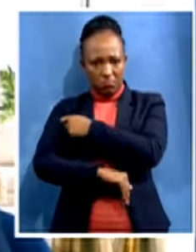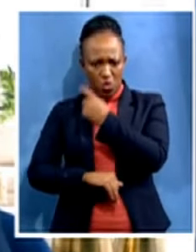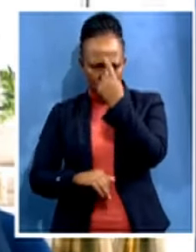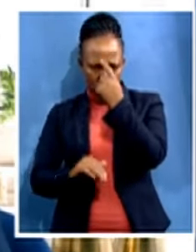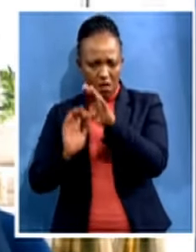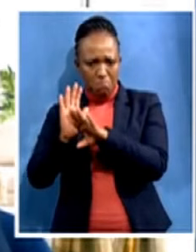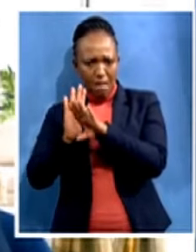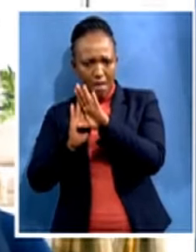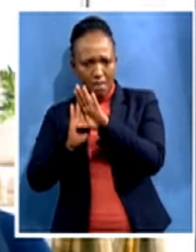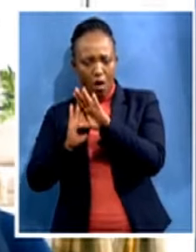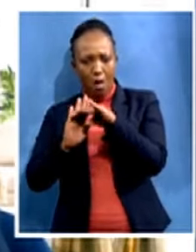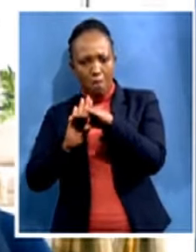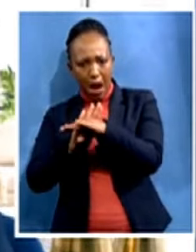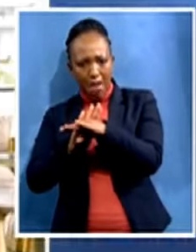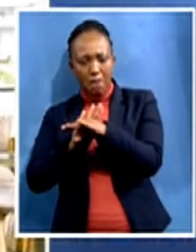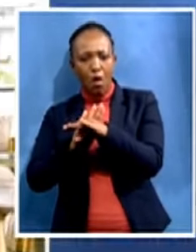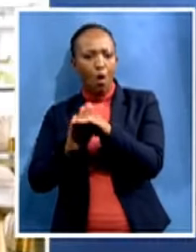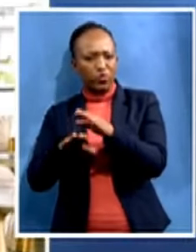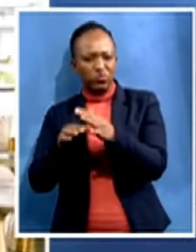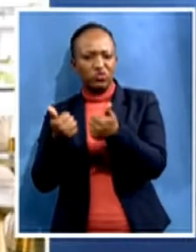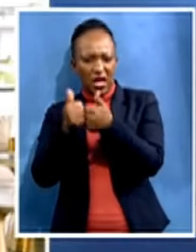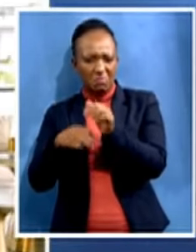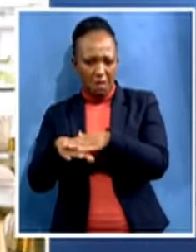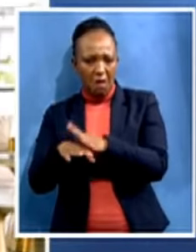with? Yes, I think,